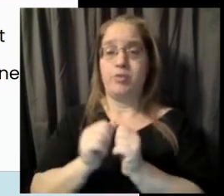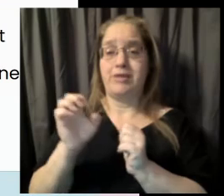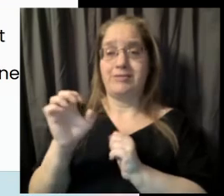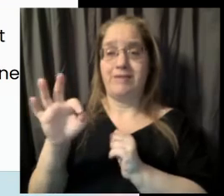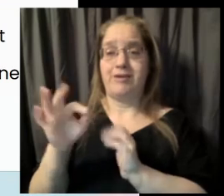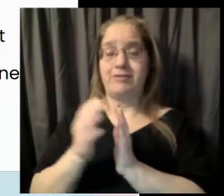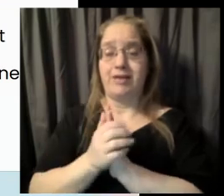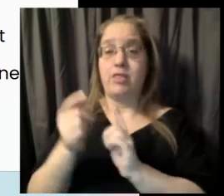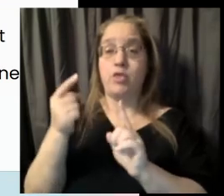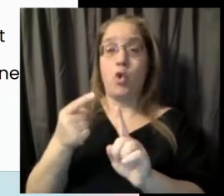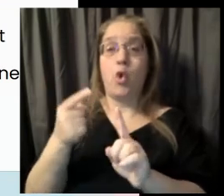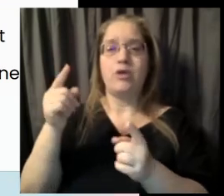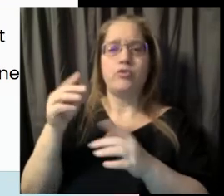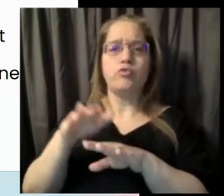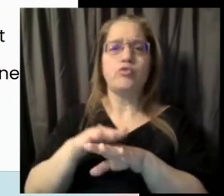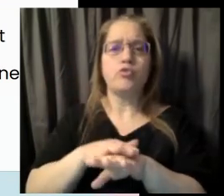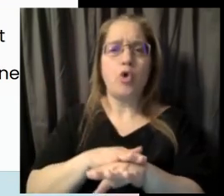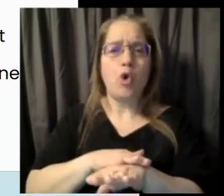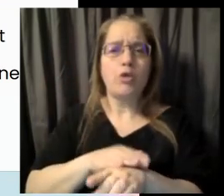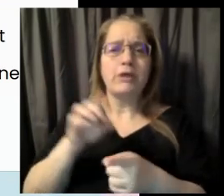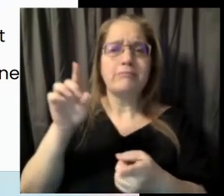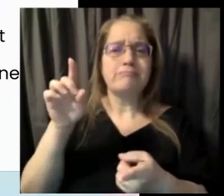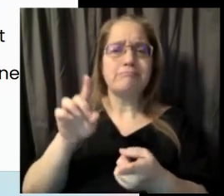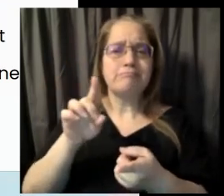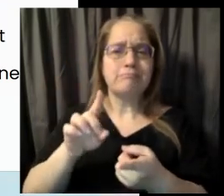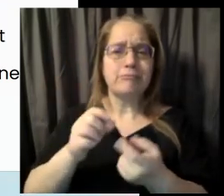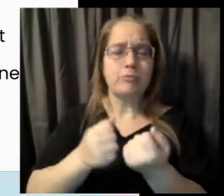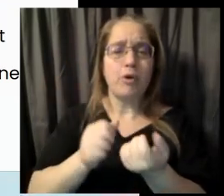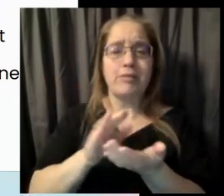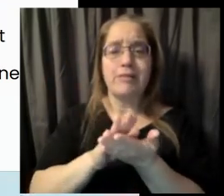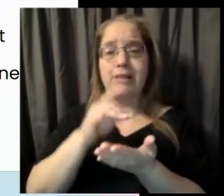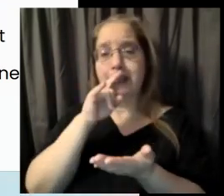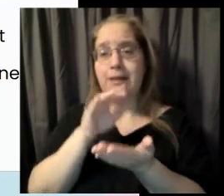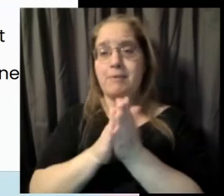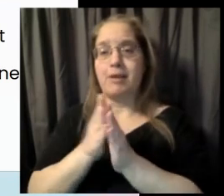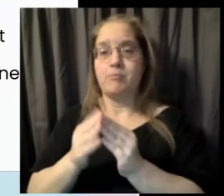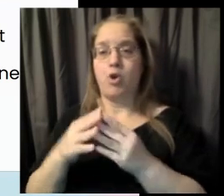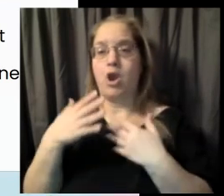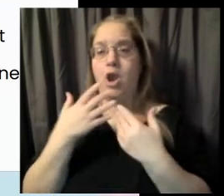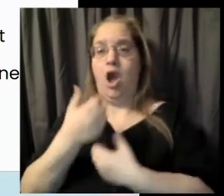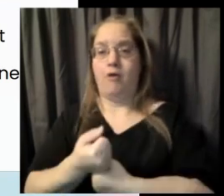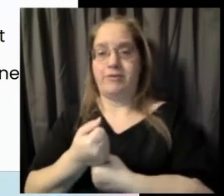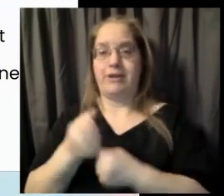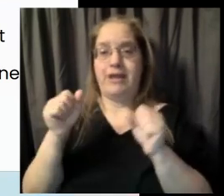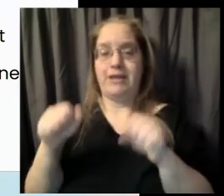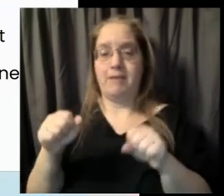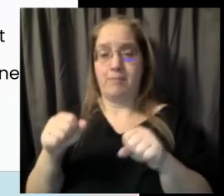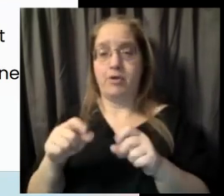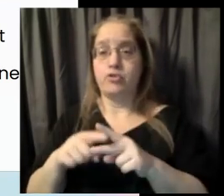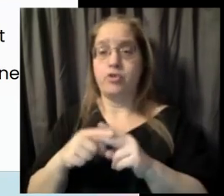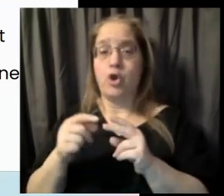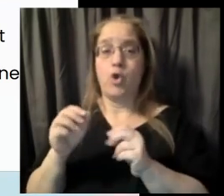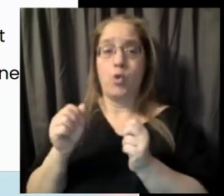goal is to gradually remove the support that you put in place as they grow more confident and capable. You